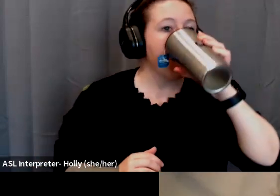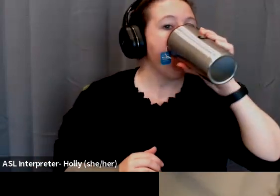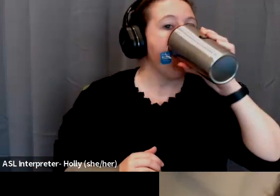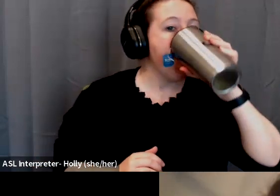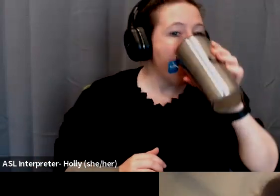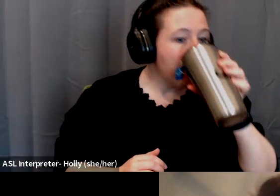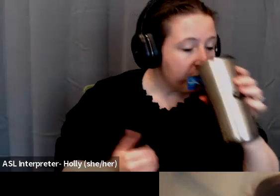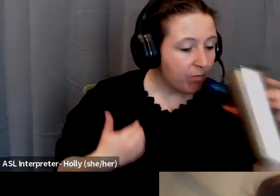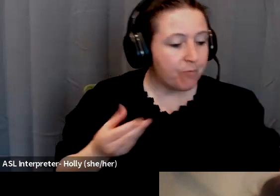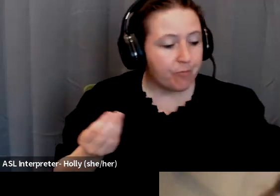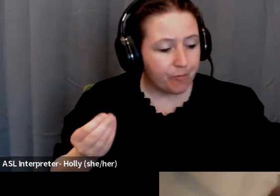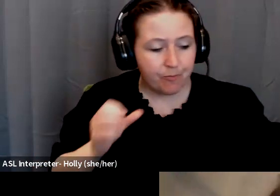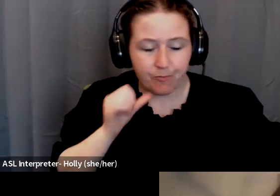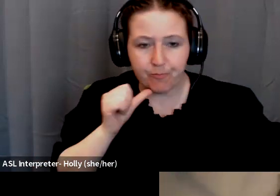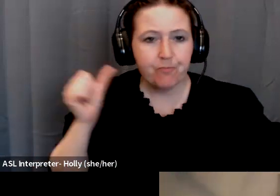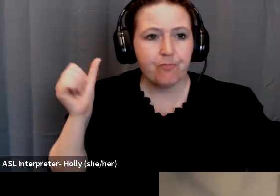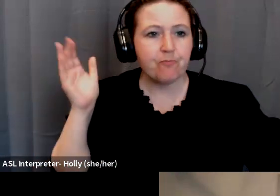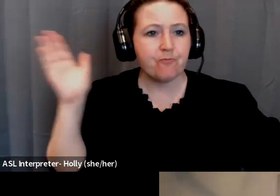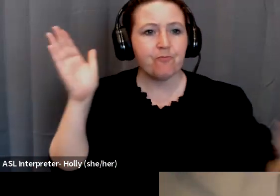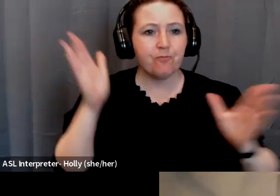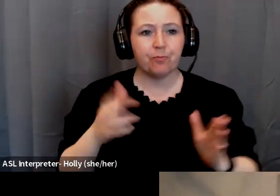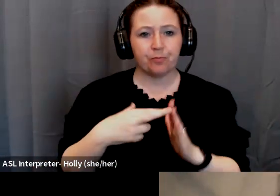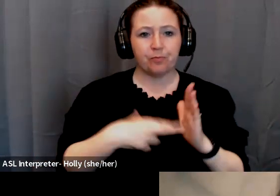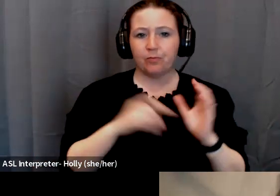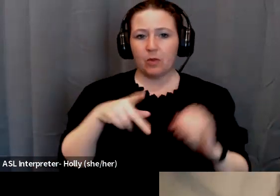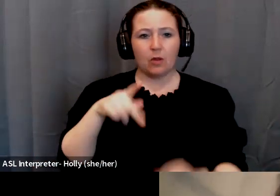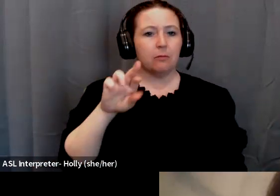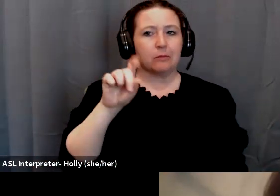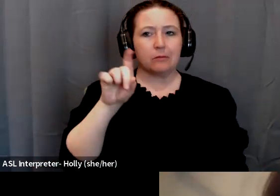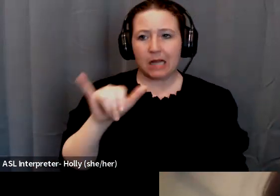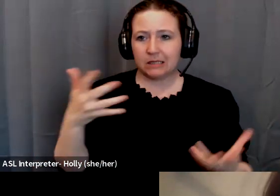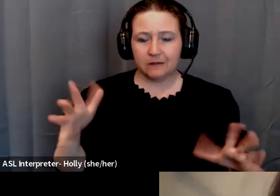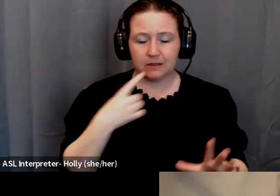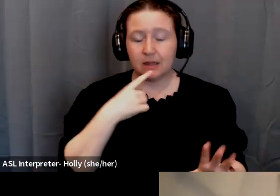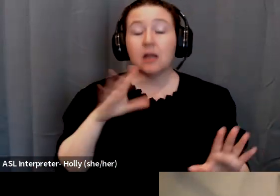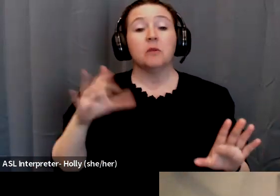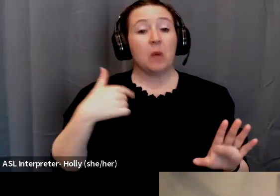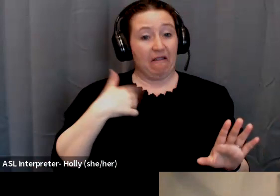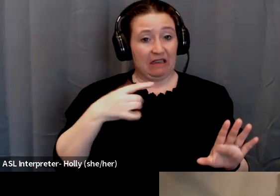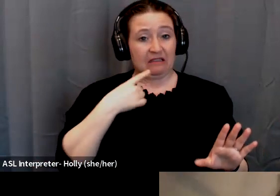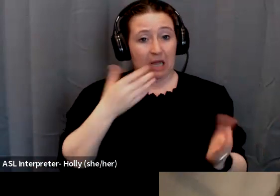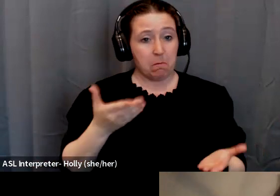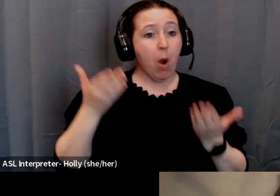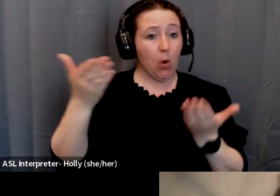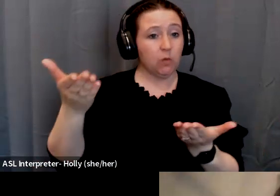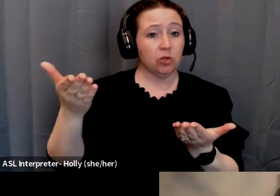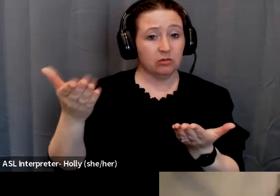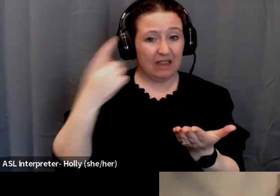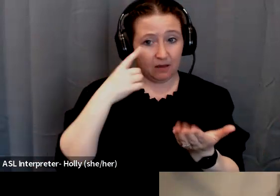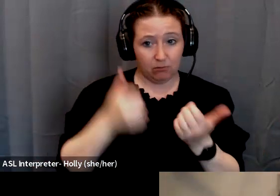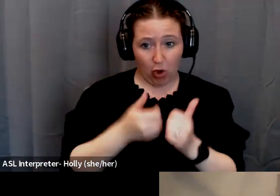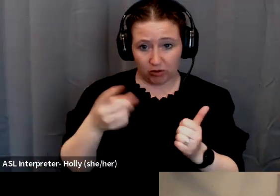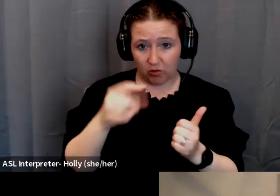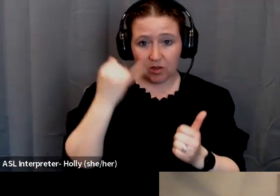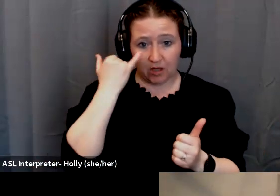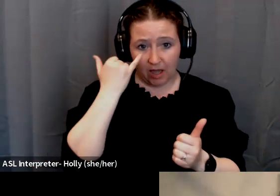rule. There's no proxy voting. You heard me say make a motion. again, I think most of you, if you're interested